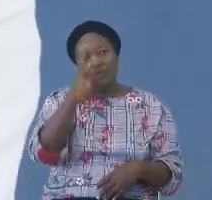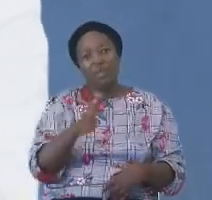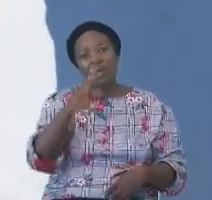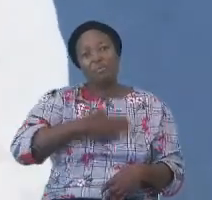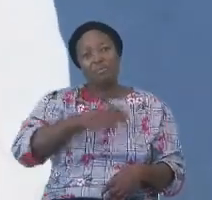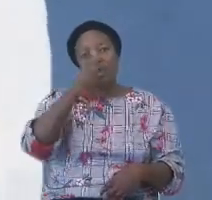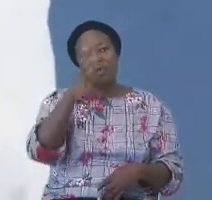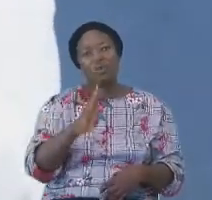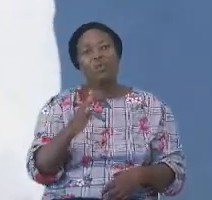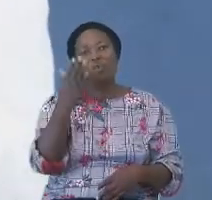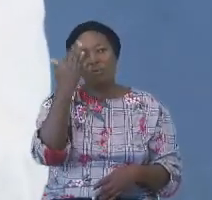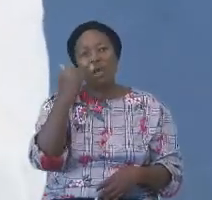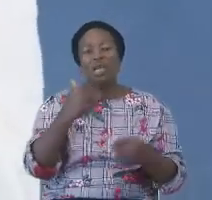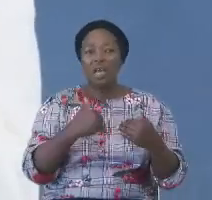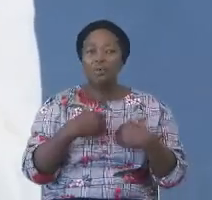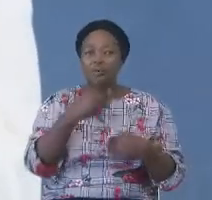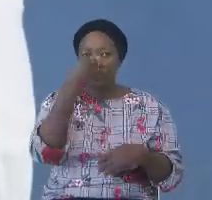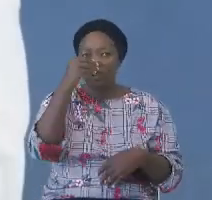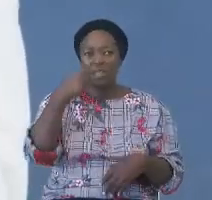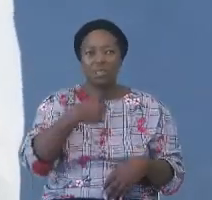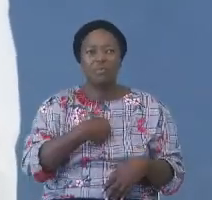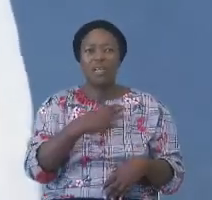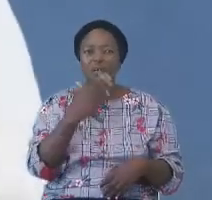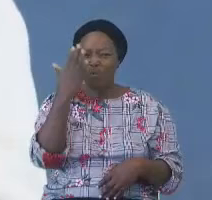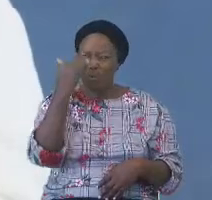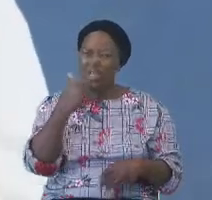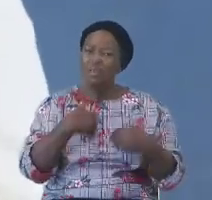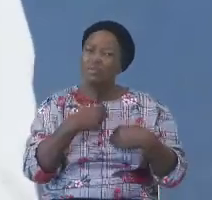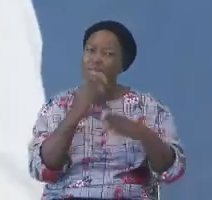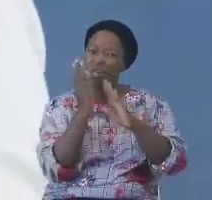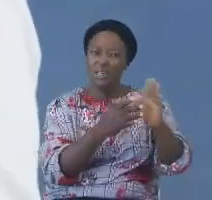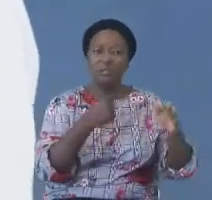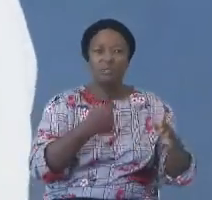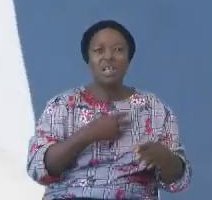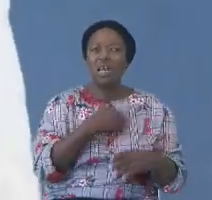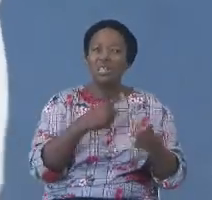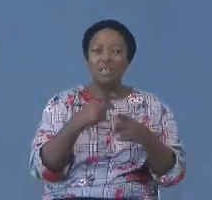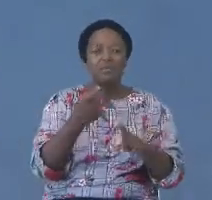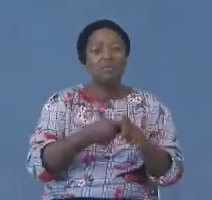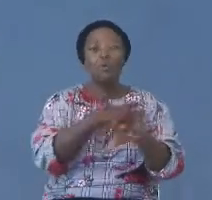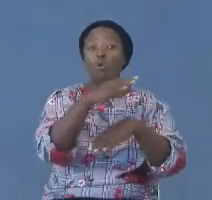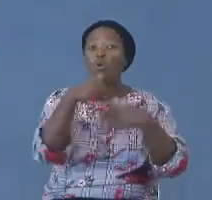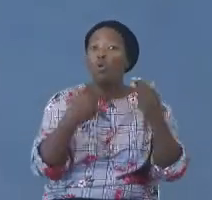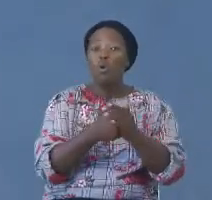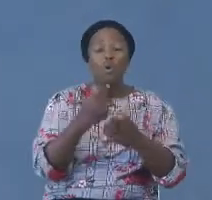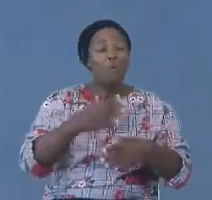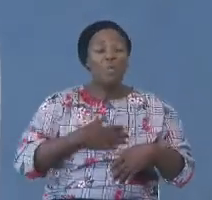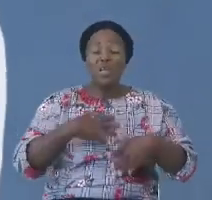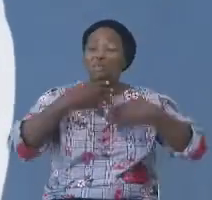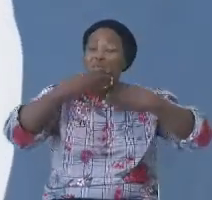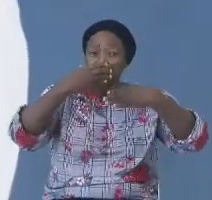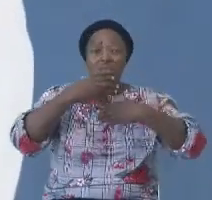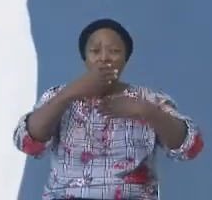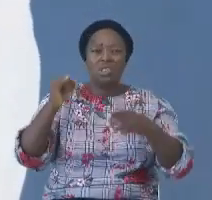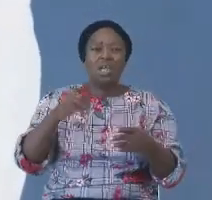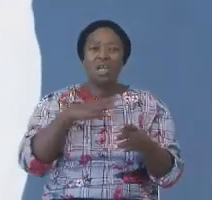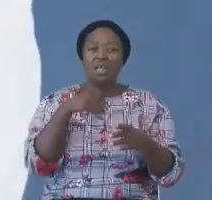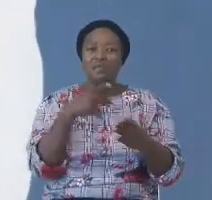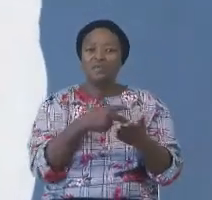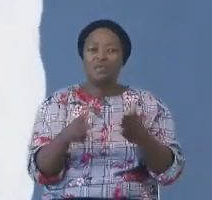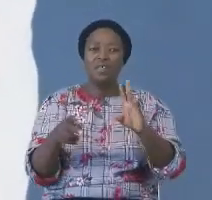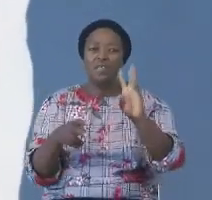forsaken me why so far from helping me and from the words of